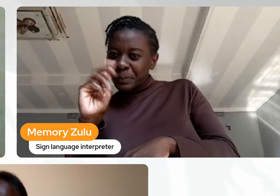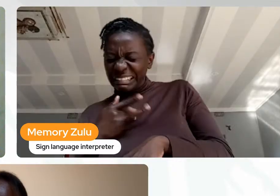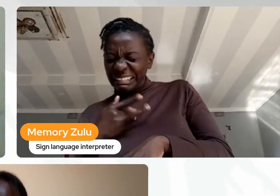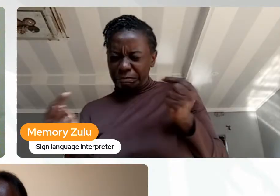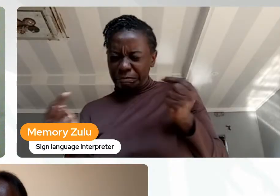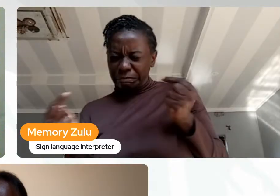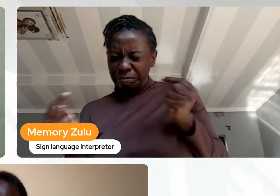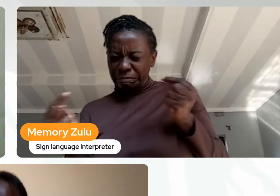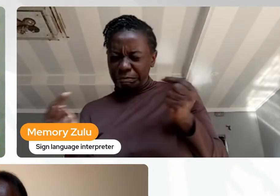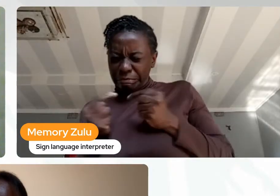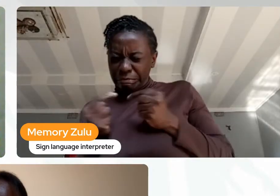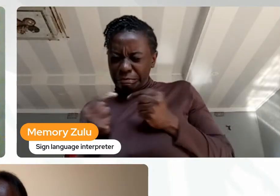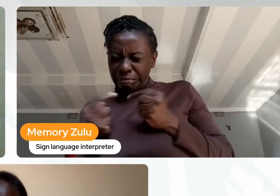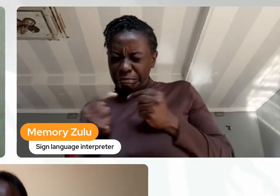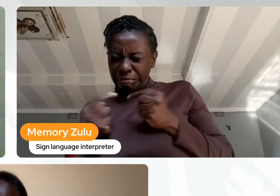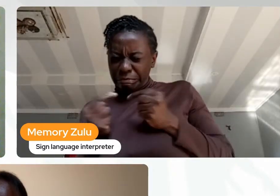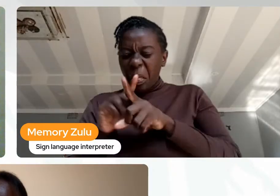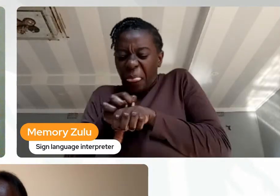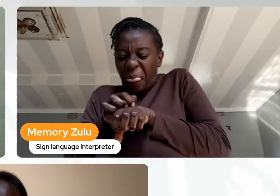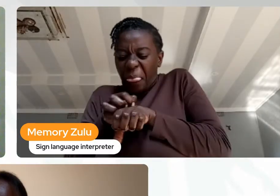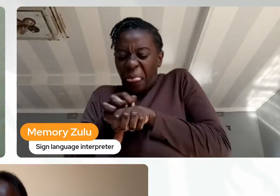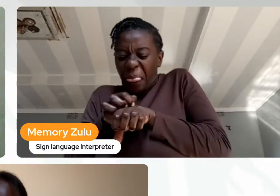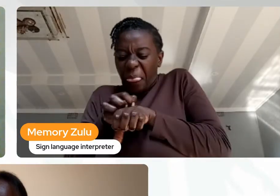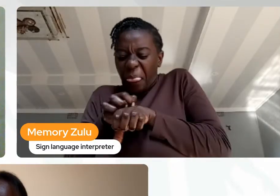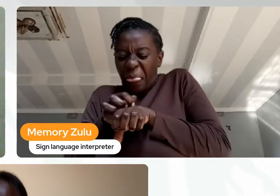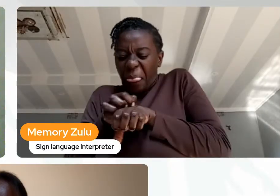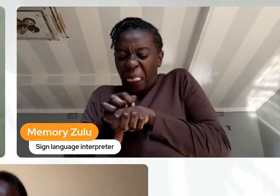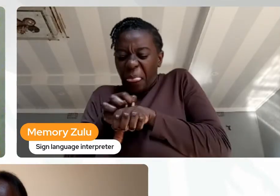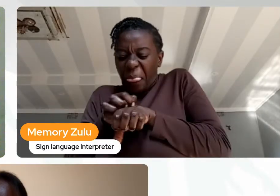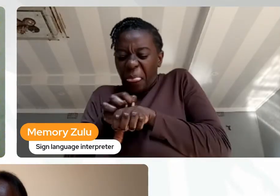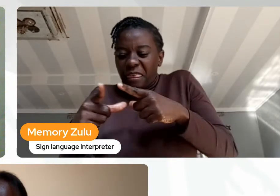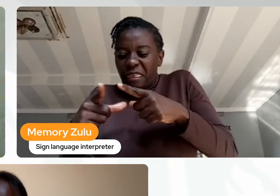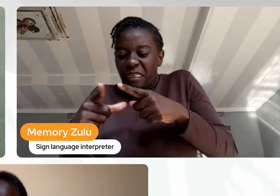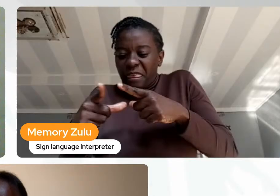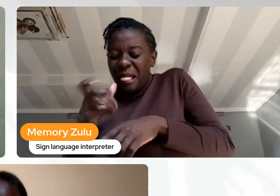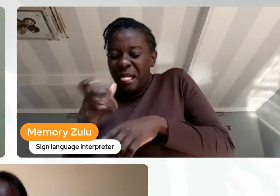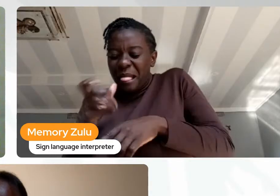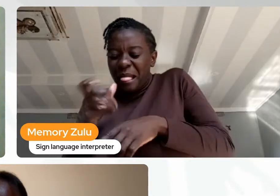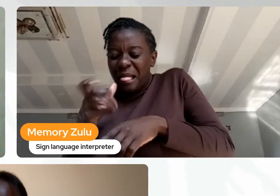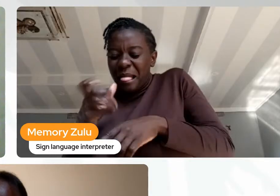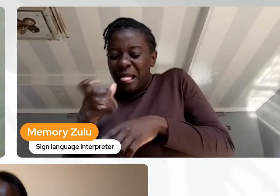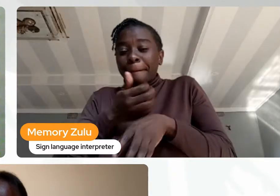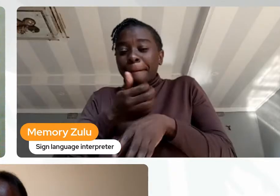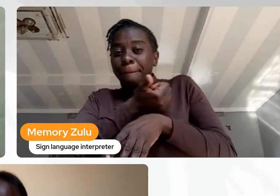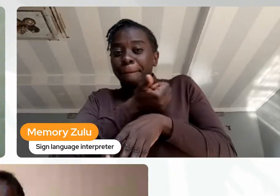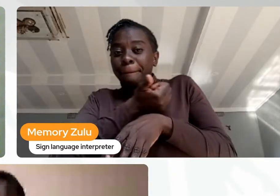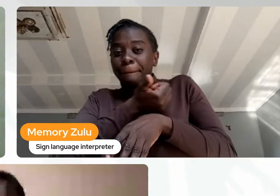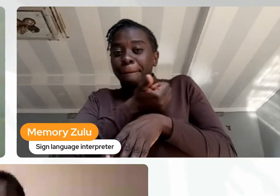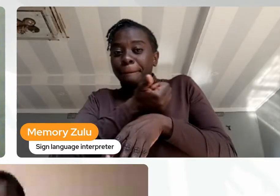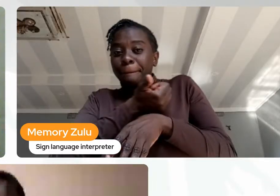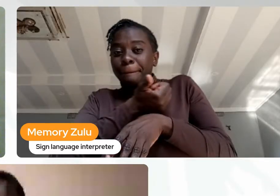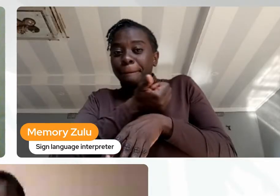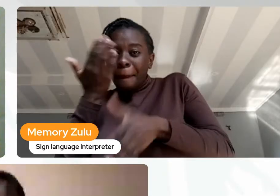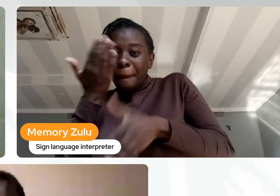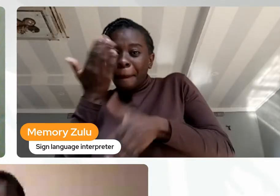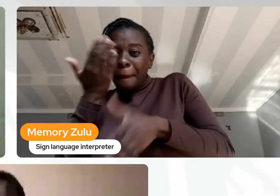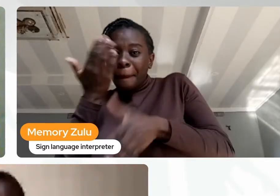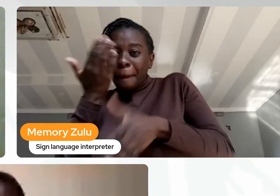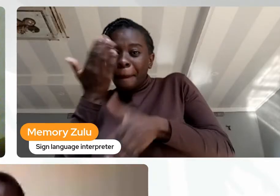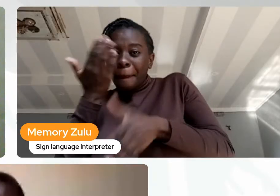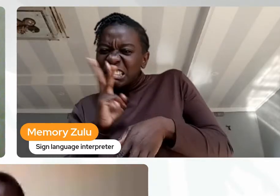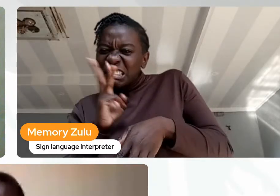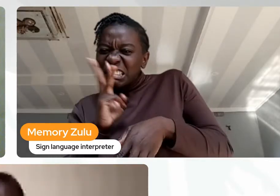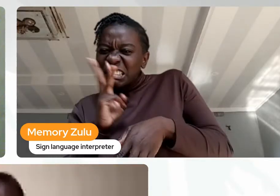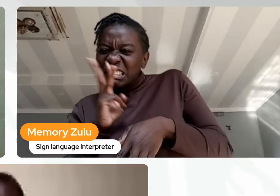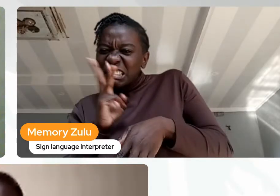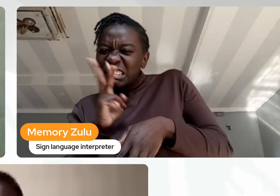abstinence is always a key, and also having one sexual partner is always the key, because that will help you to know where